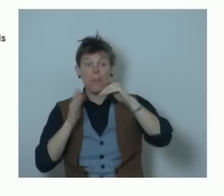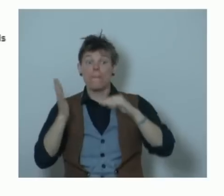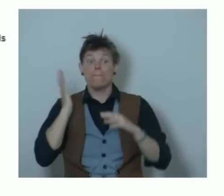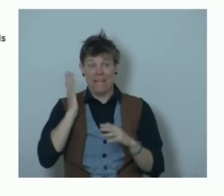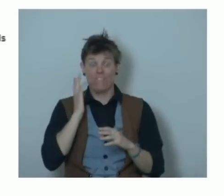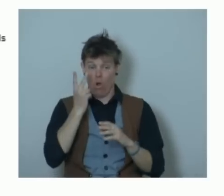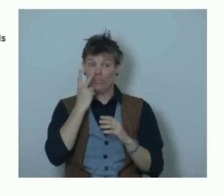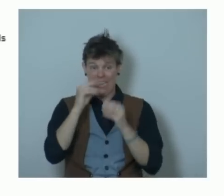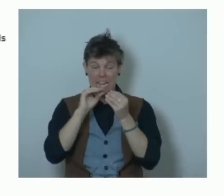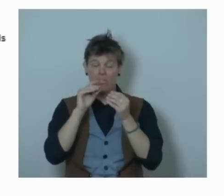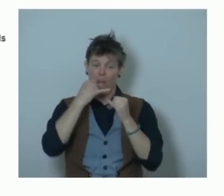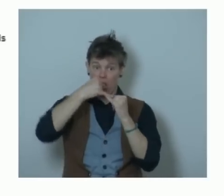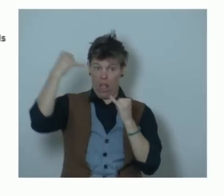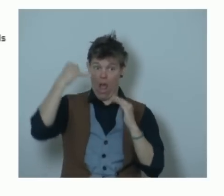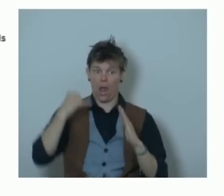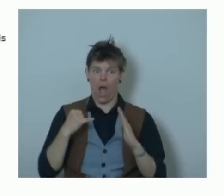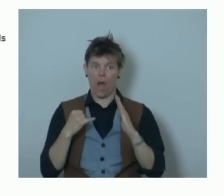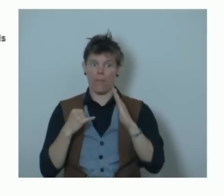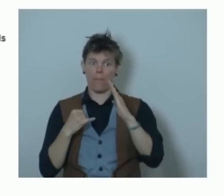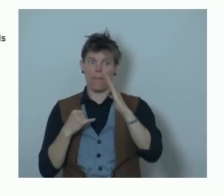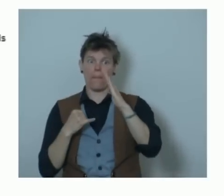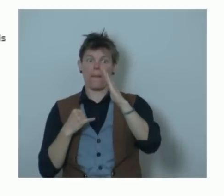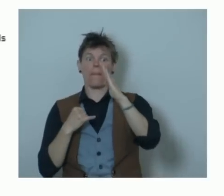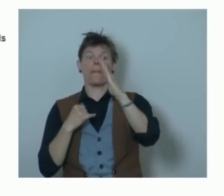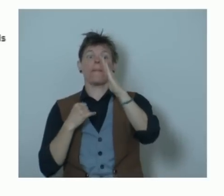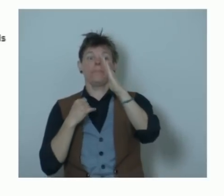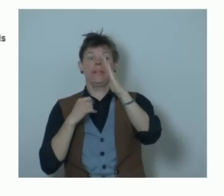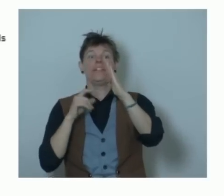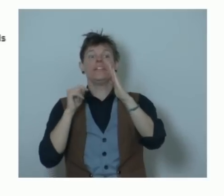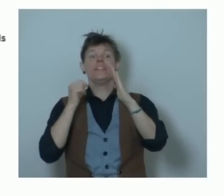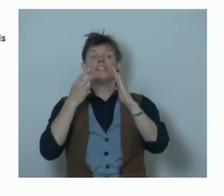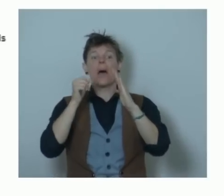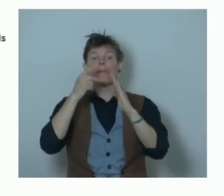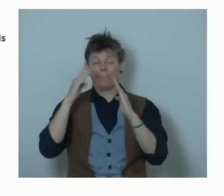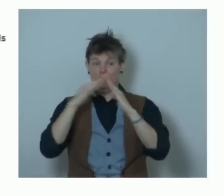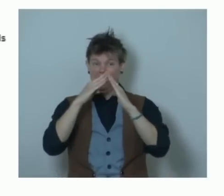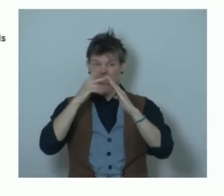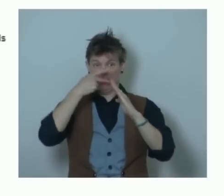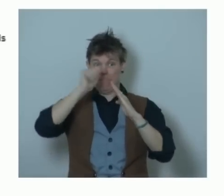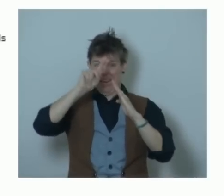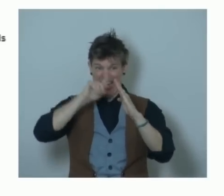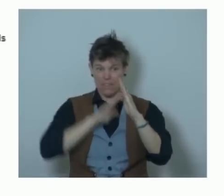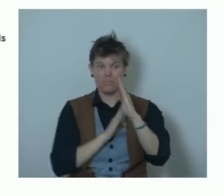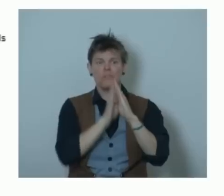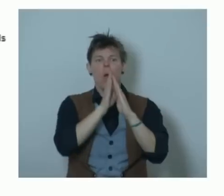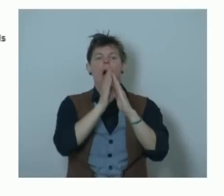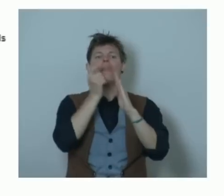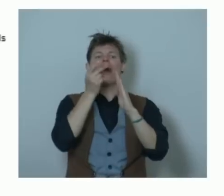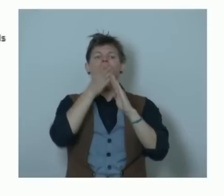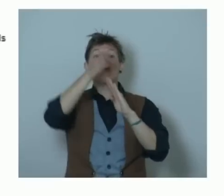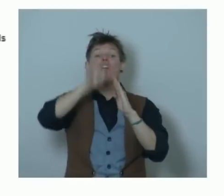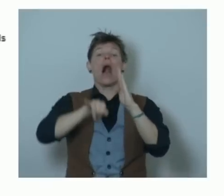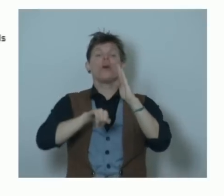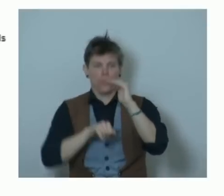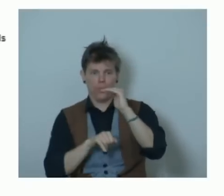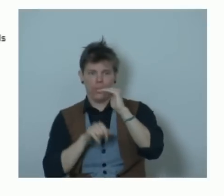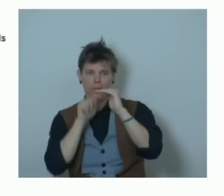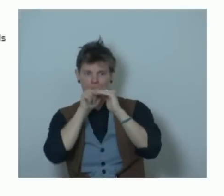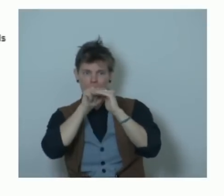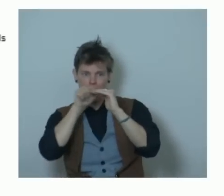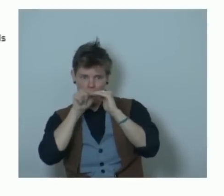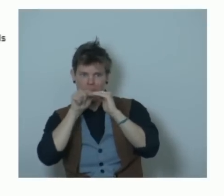our flattening the curve model, we had a big high peak there, but this means what we're seeing here, and I'm going to walk